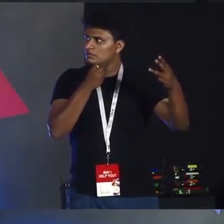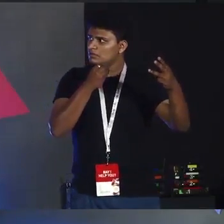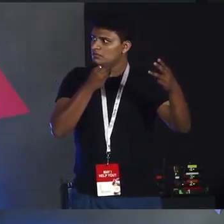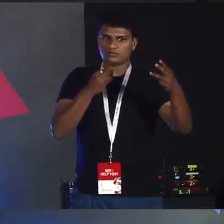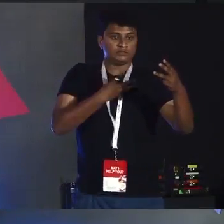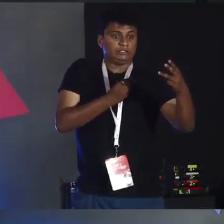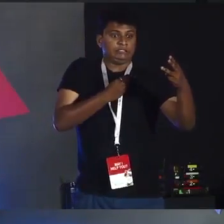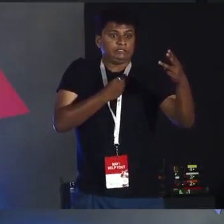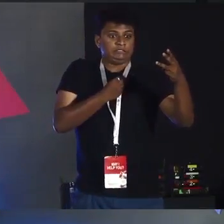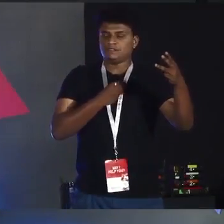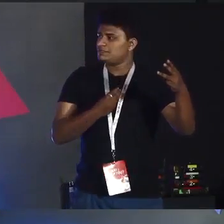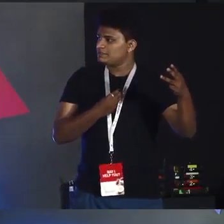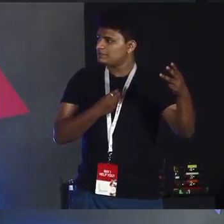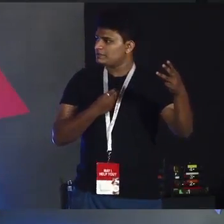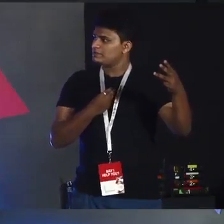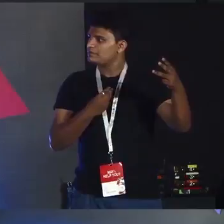afraid,